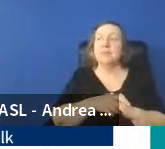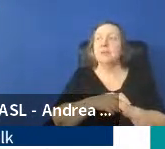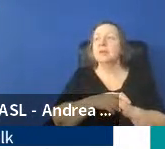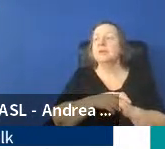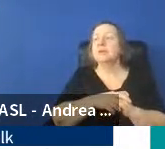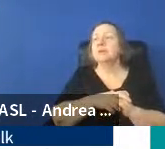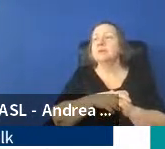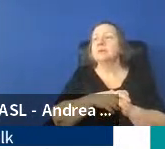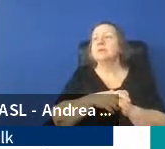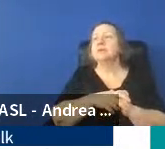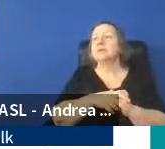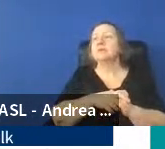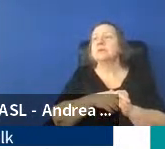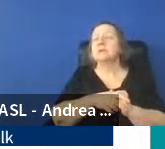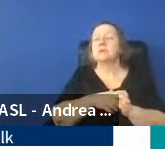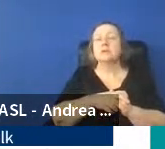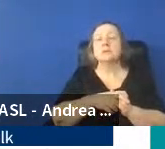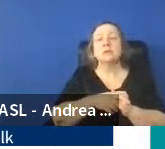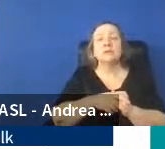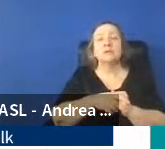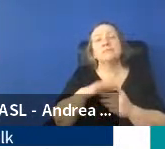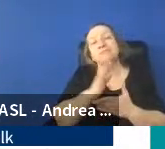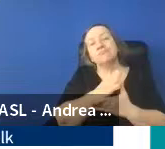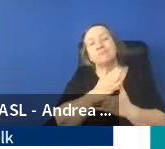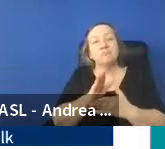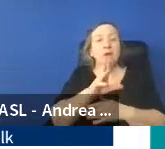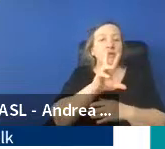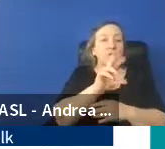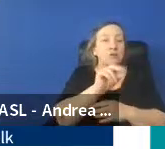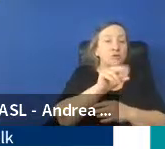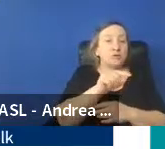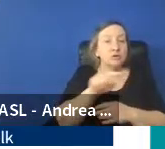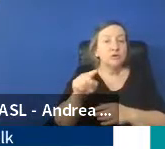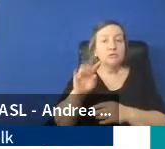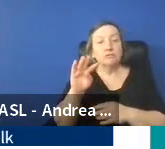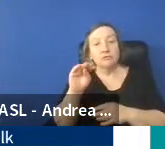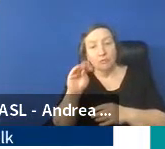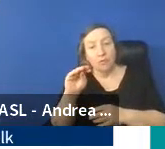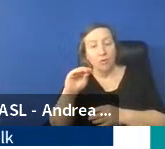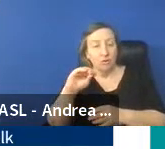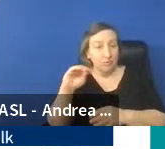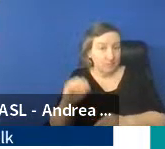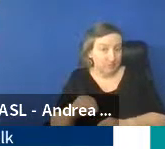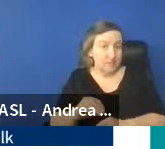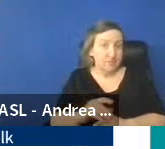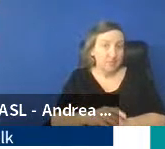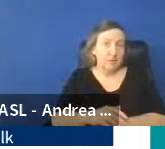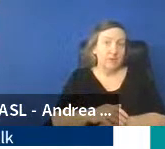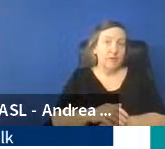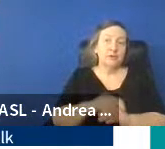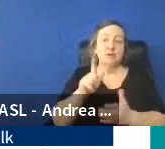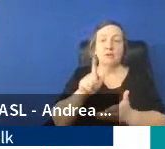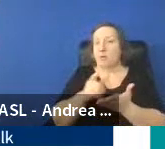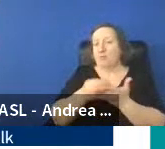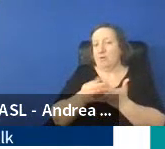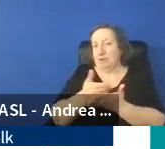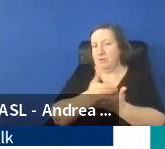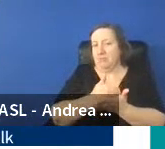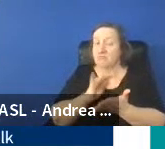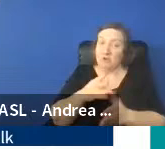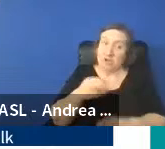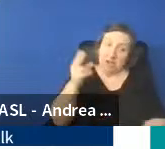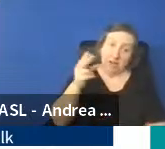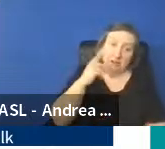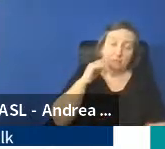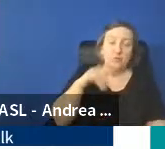then it ranges between about 30 and 40% who are low income, which is pretty high for